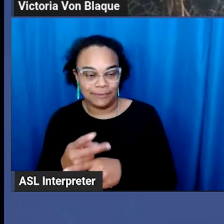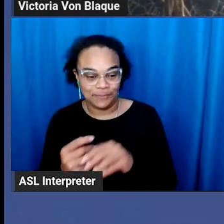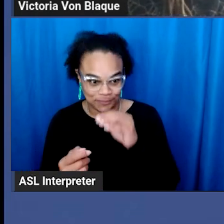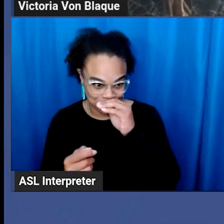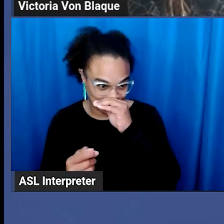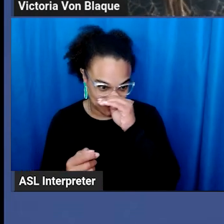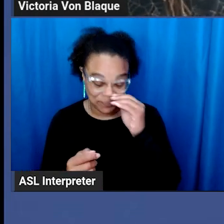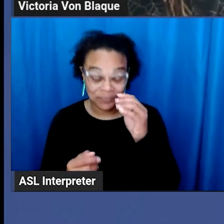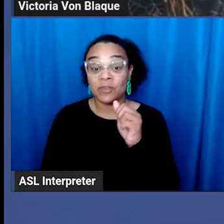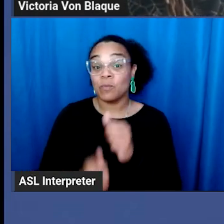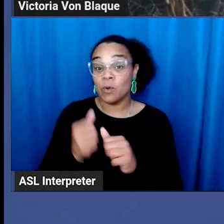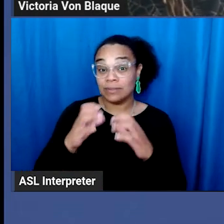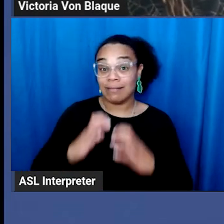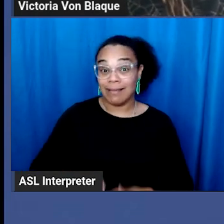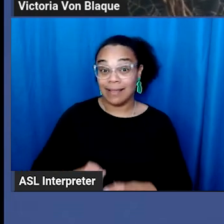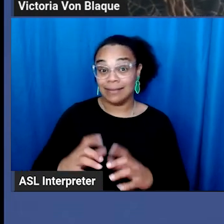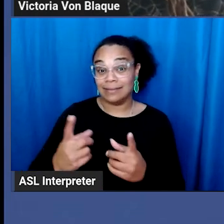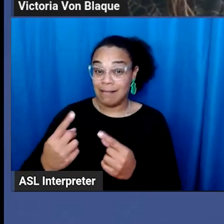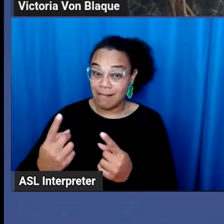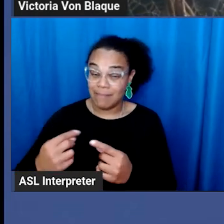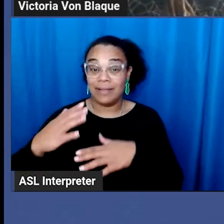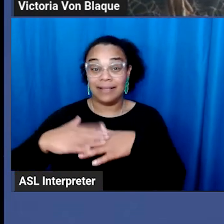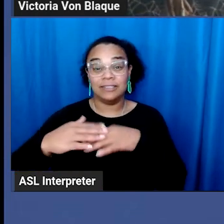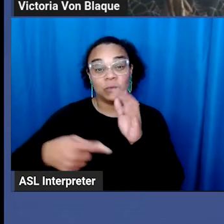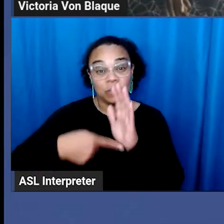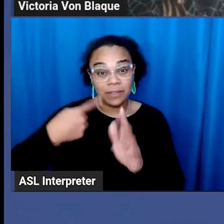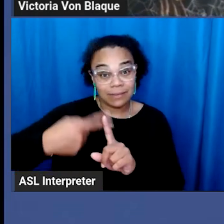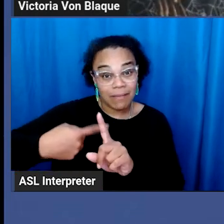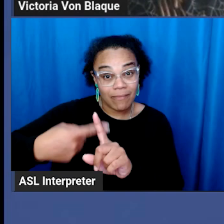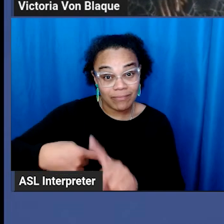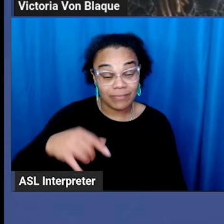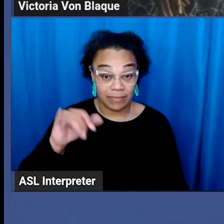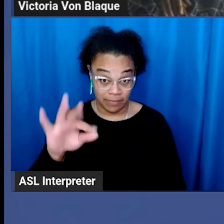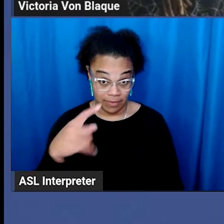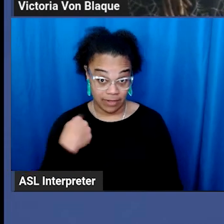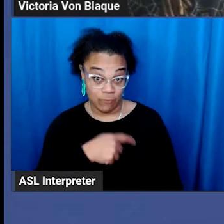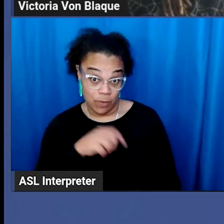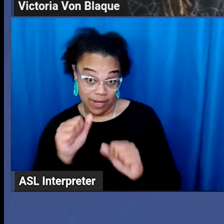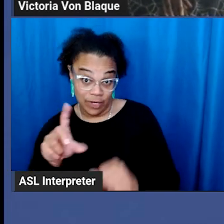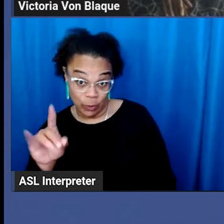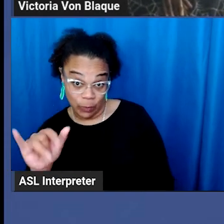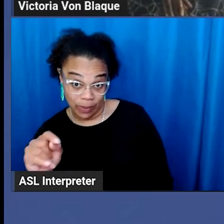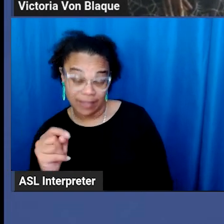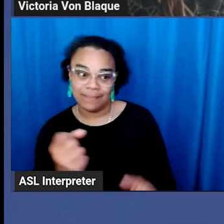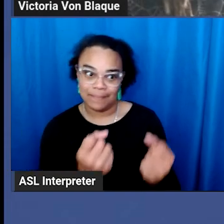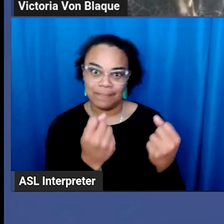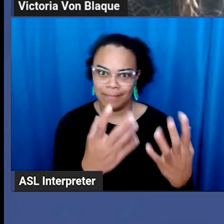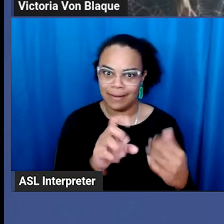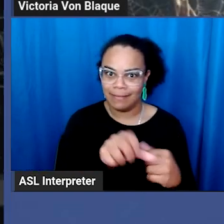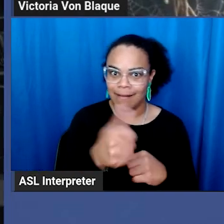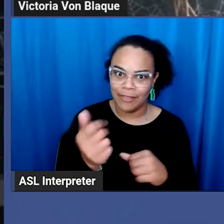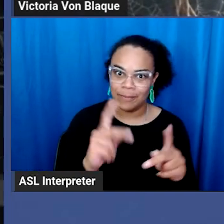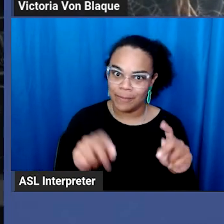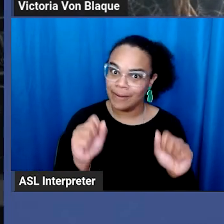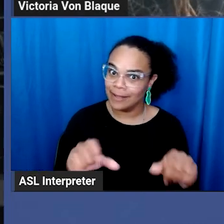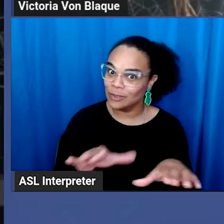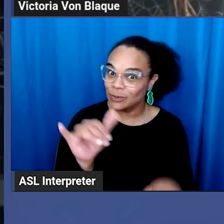least once a month. If we can do it, a lot of other people can do it as well.